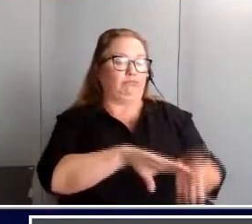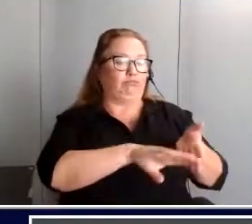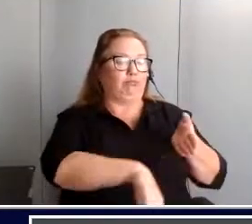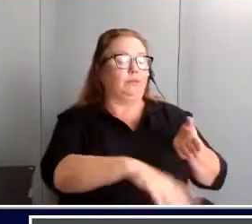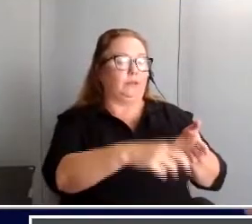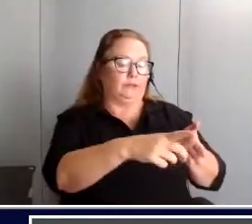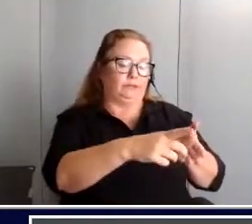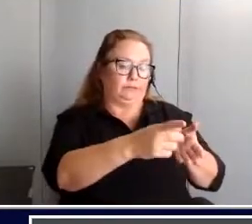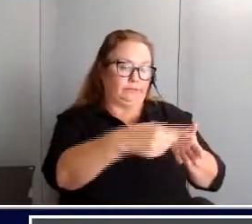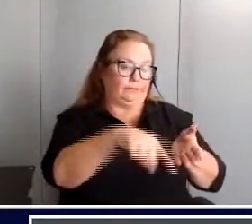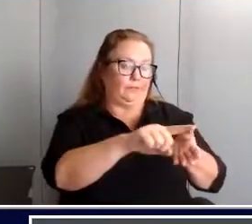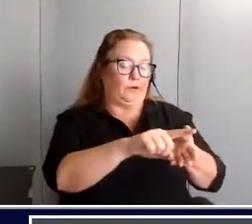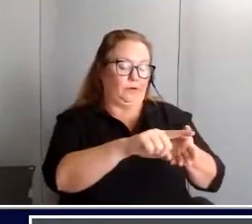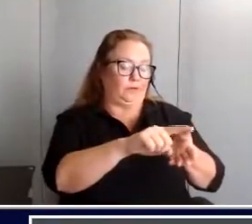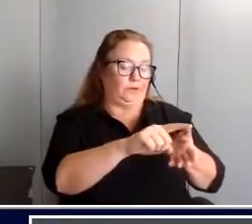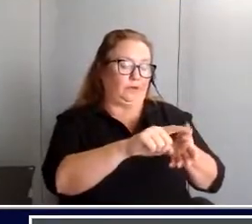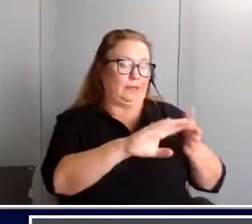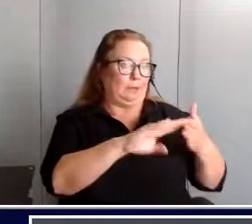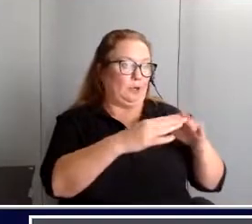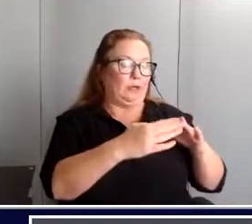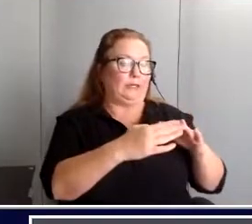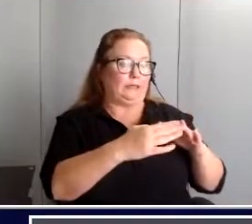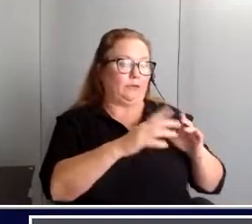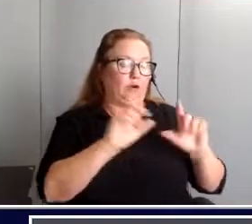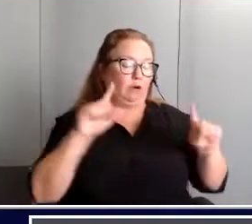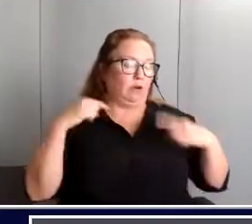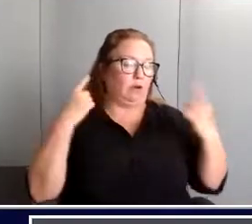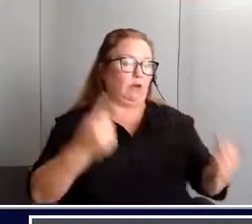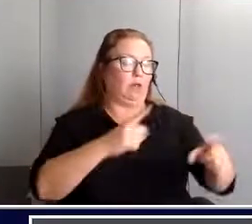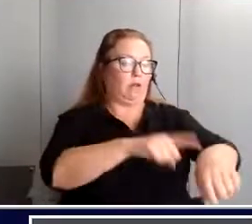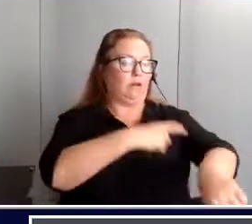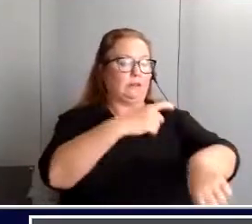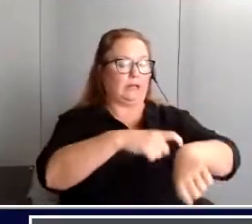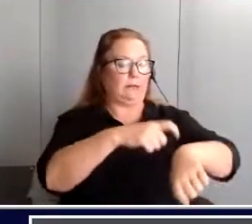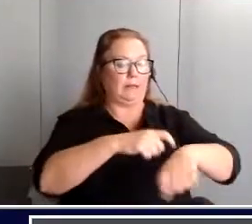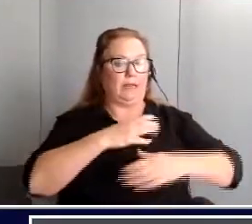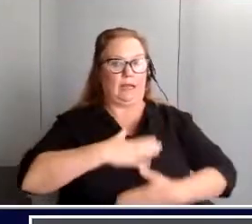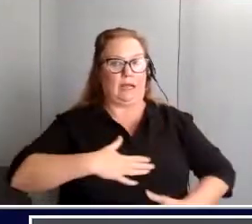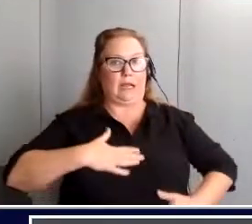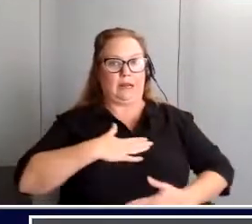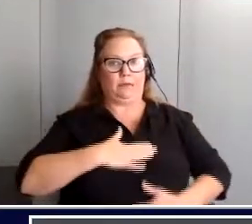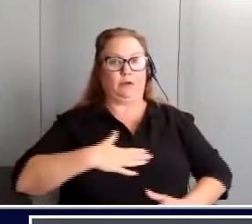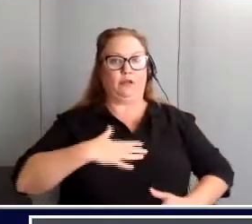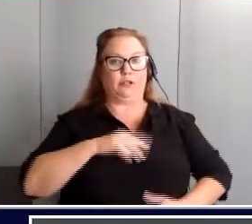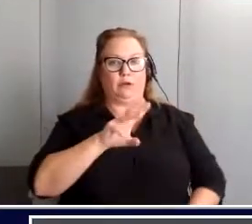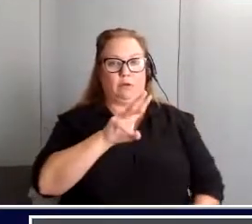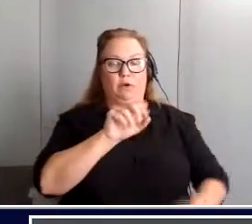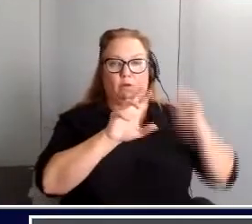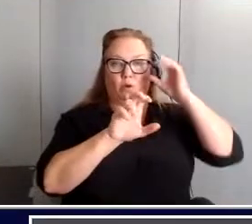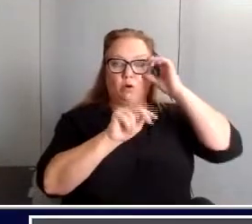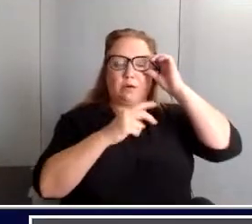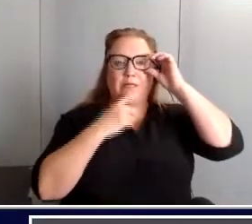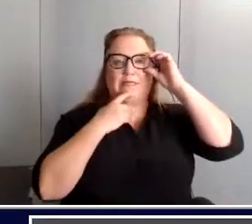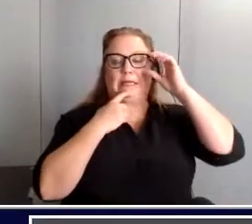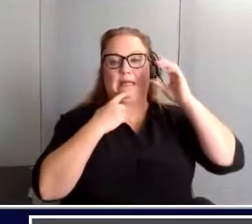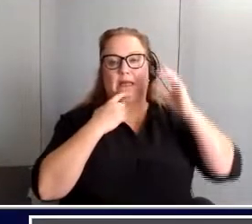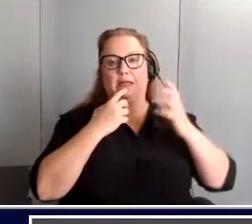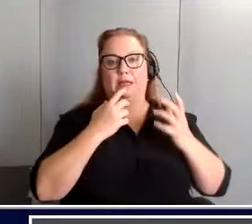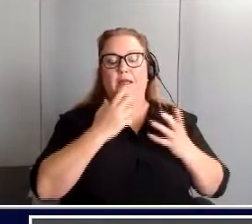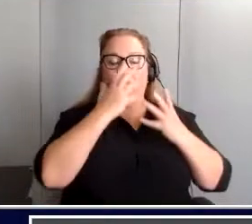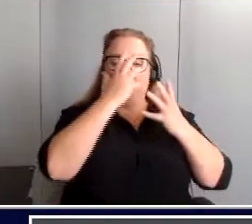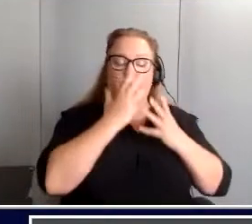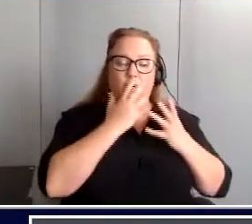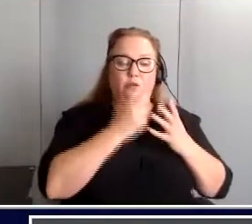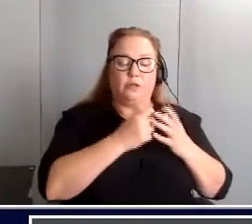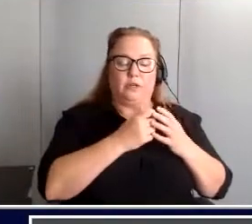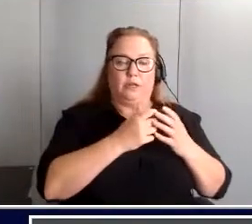for a very, very long time. And so I appreciate what our guest is saying. And I'm fortunate. I think I'm